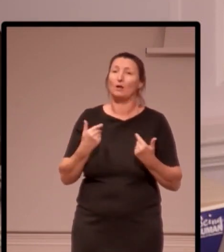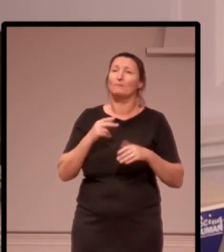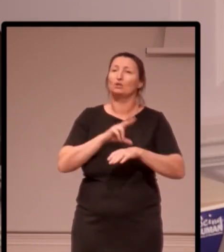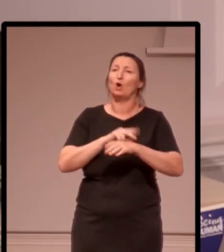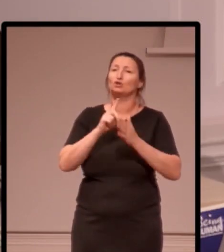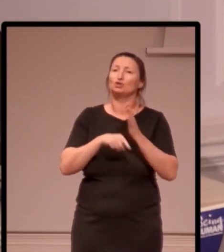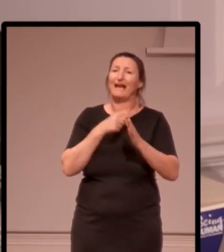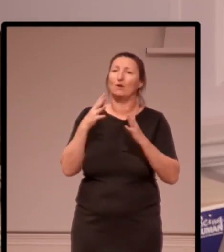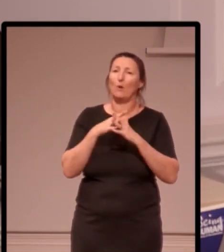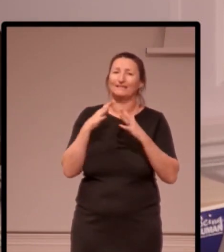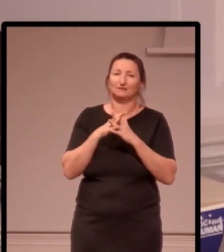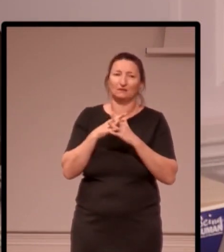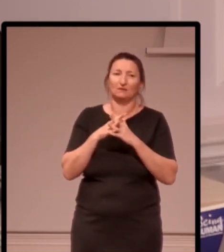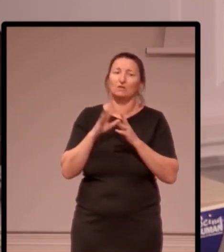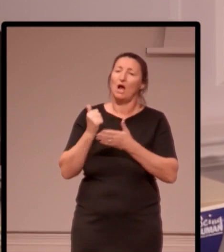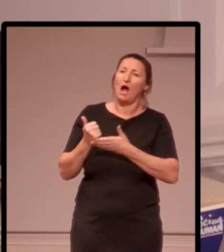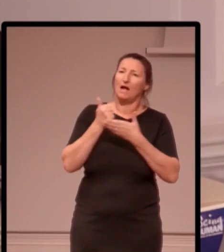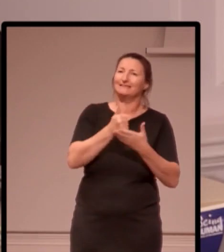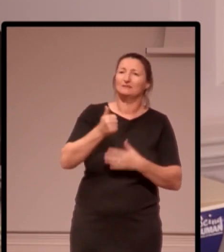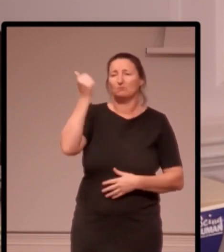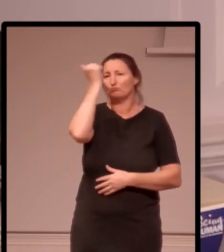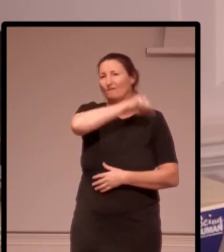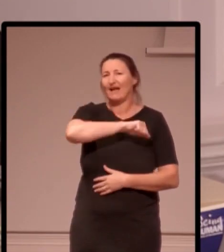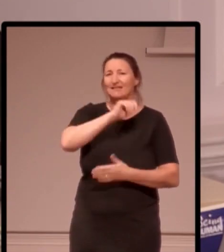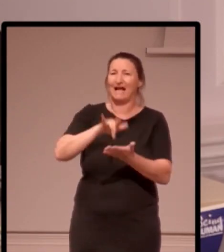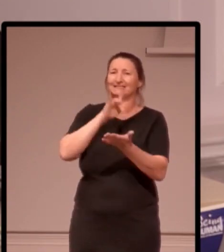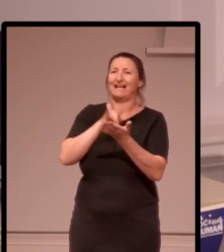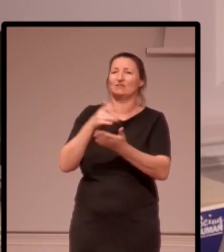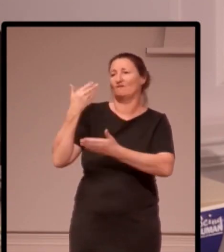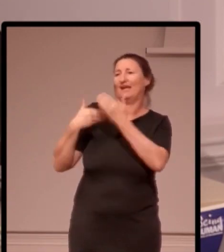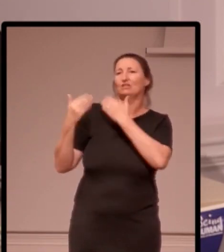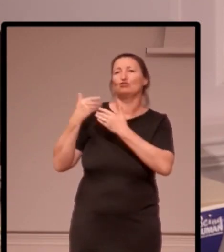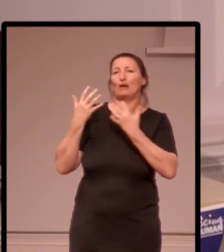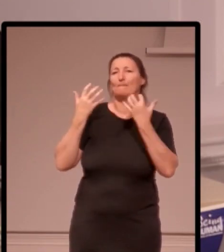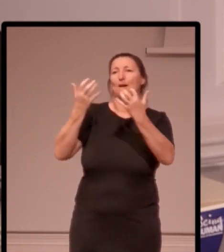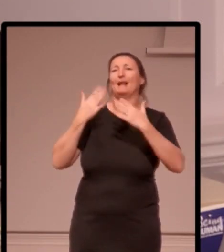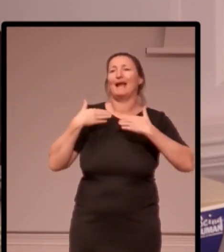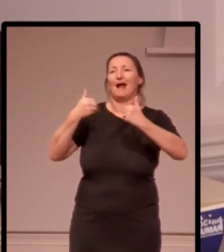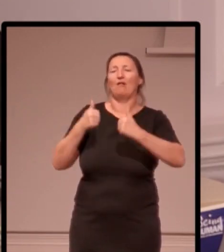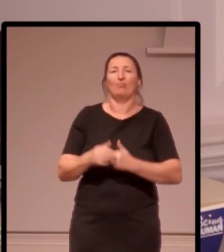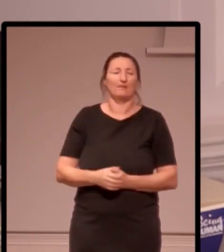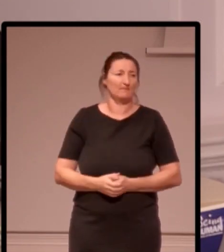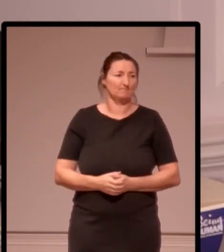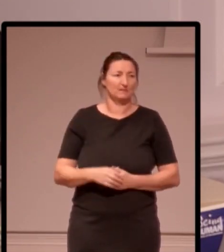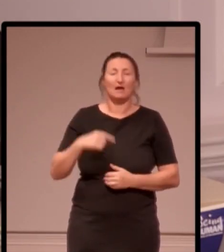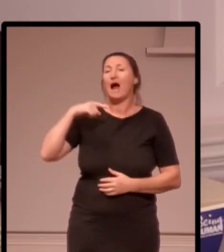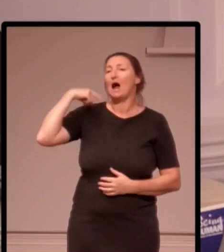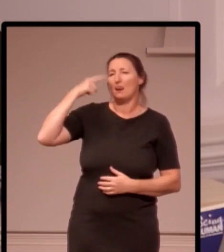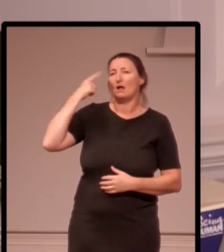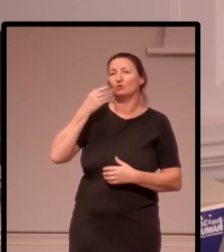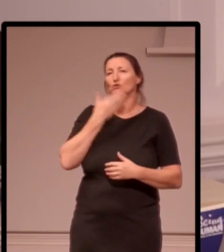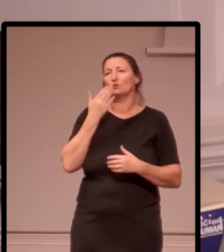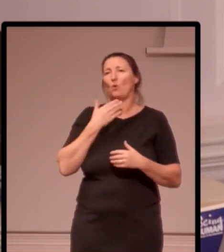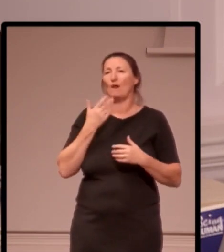Janet Weston now, who's Assistant Professor at the Centre for History in Public Health at the London School of Hygiene and